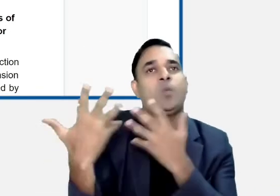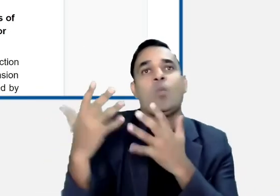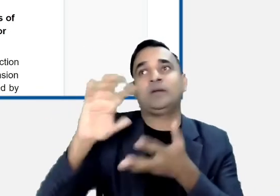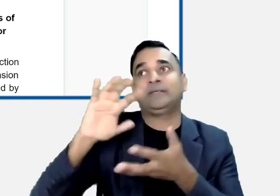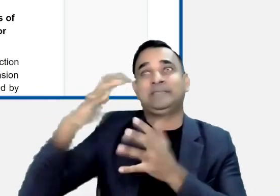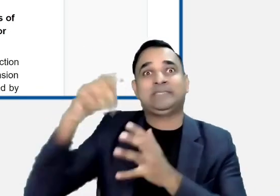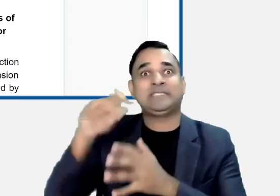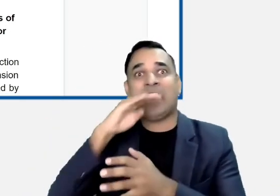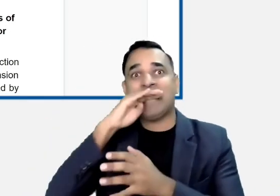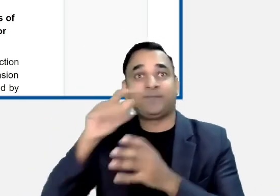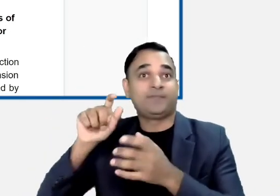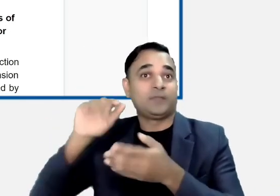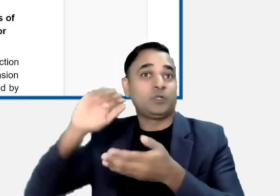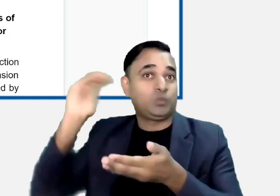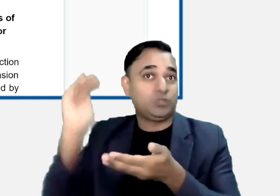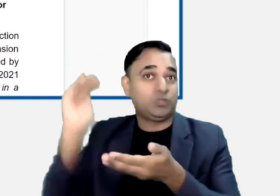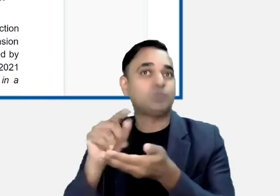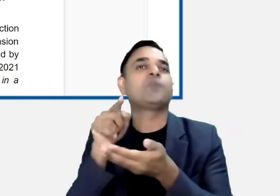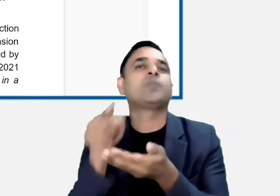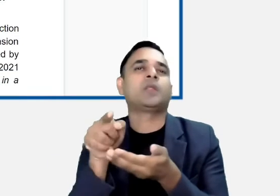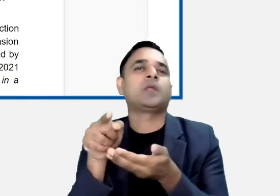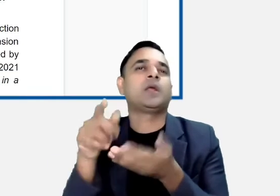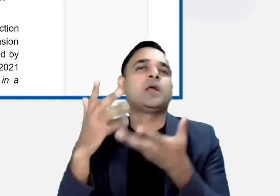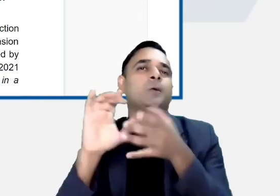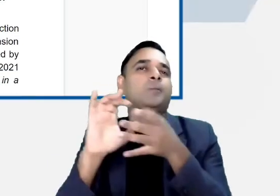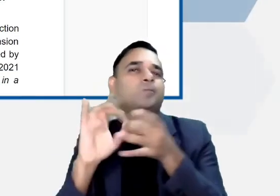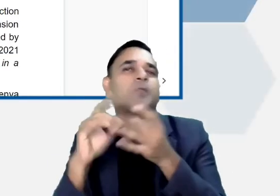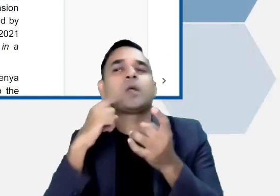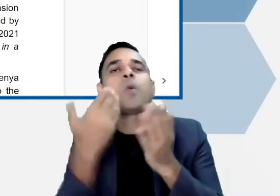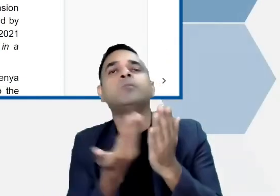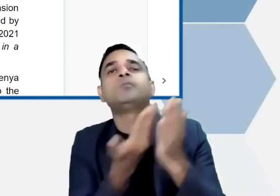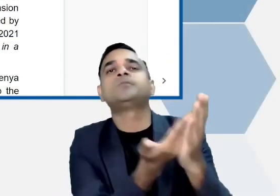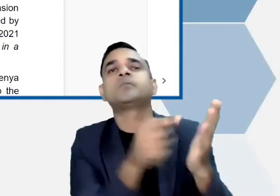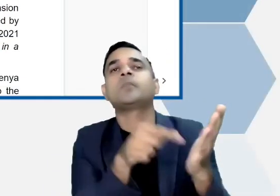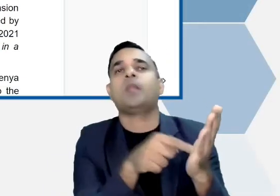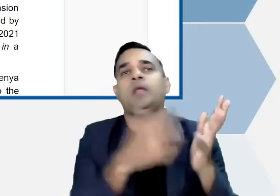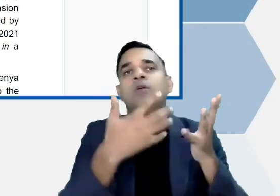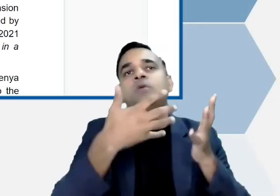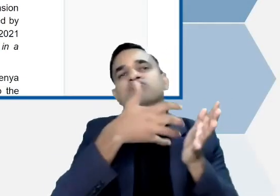inputs and comments for consideration in the revised version.